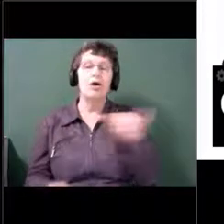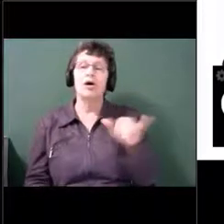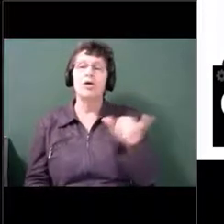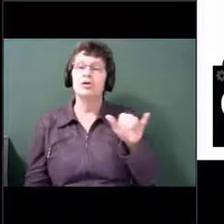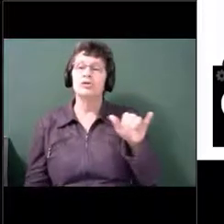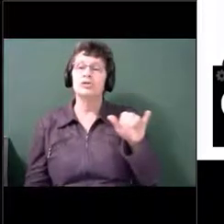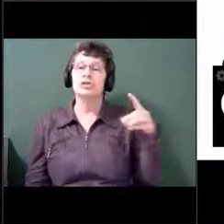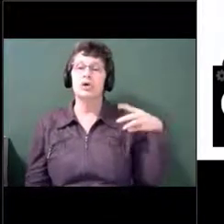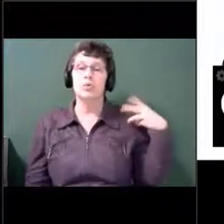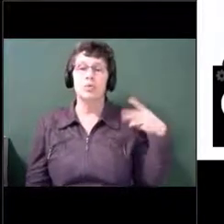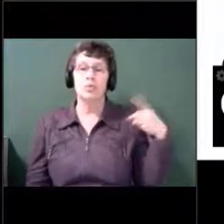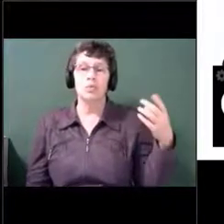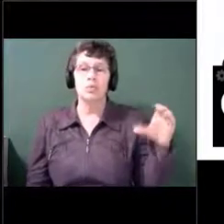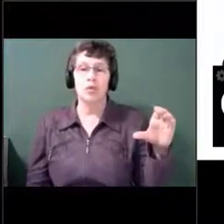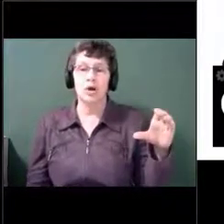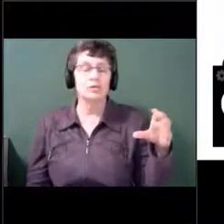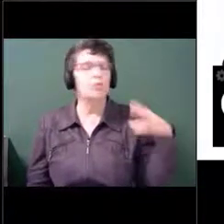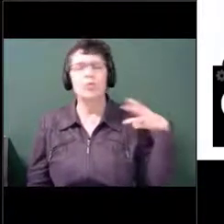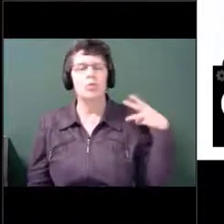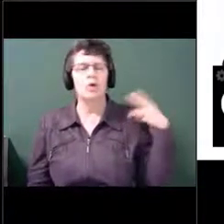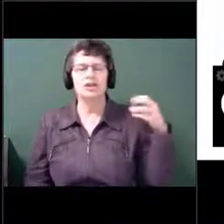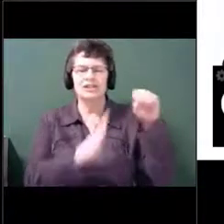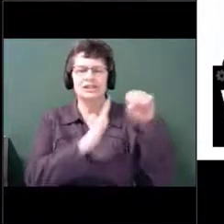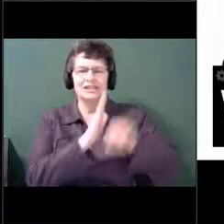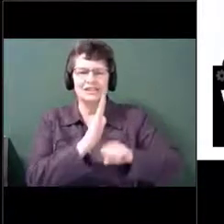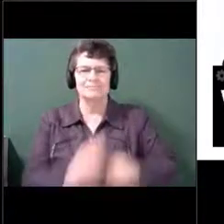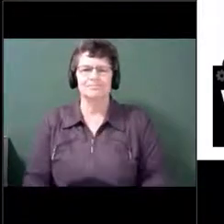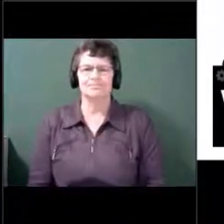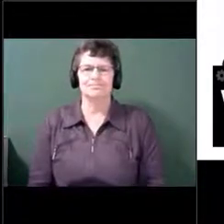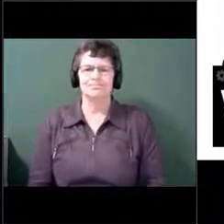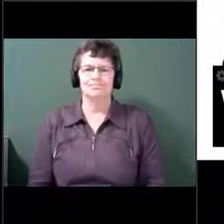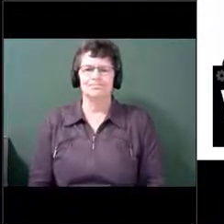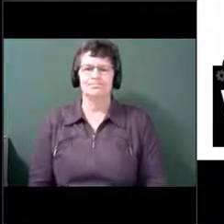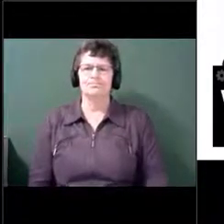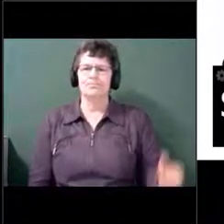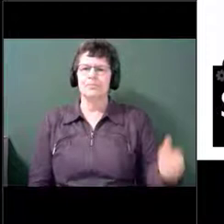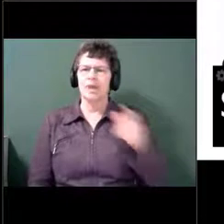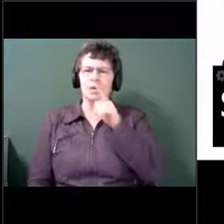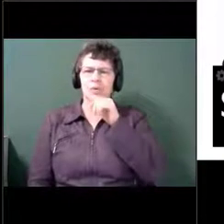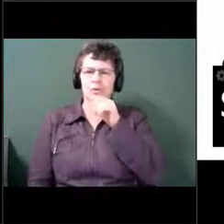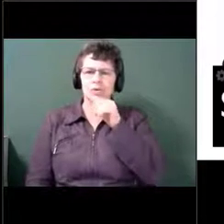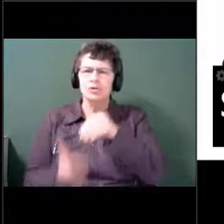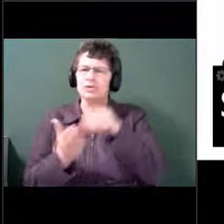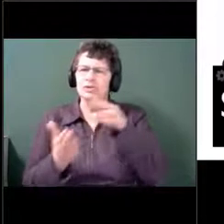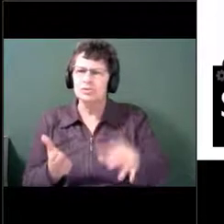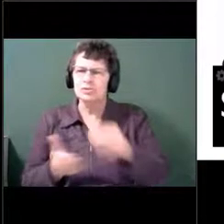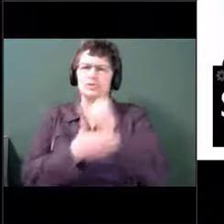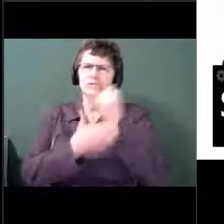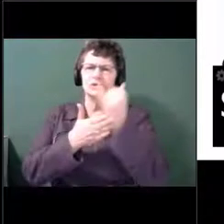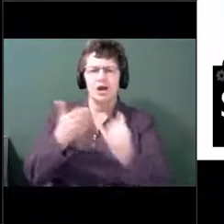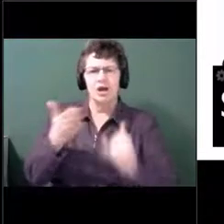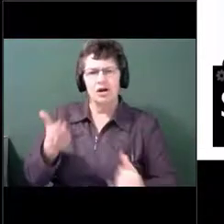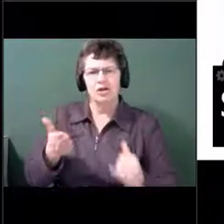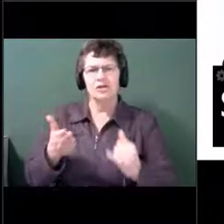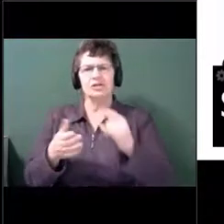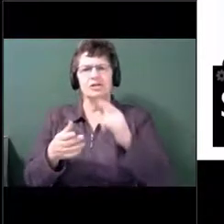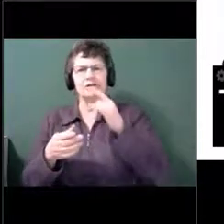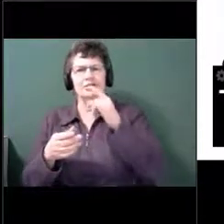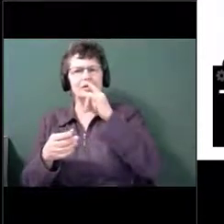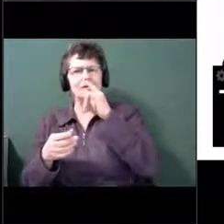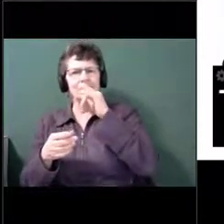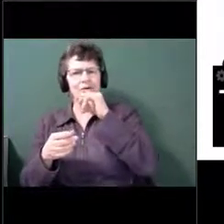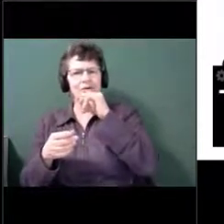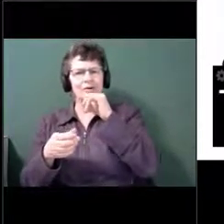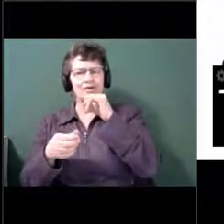some of the artists and the students who worked with us, and all of the contributors to the artwork that goes into the